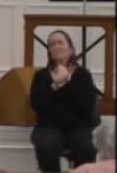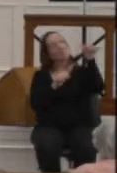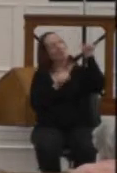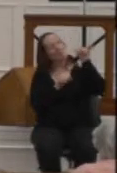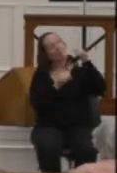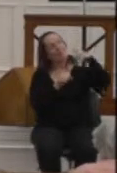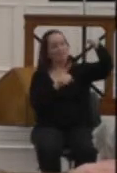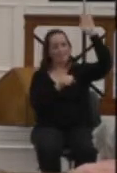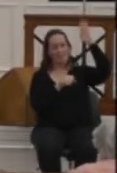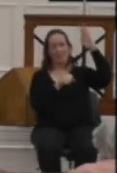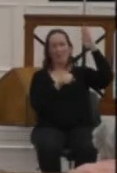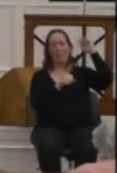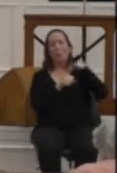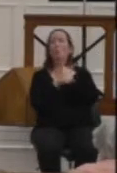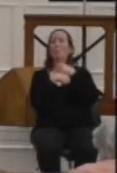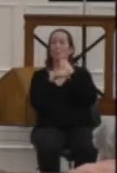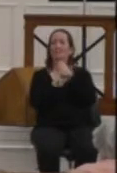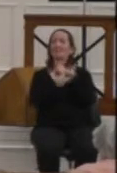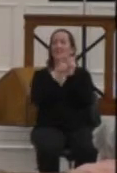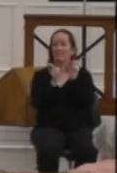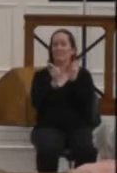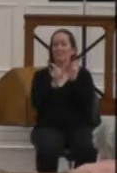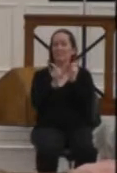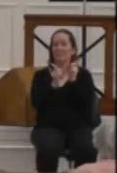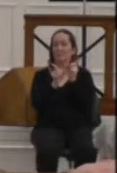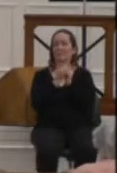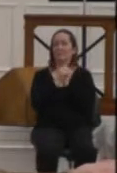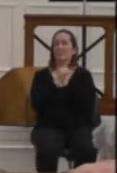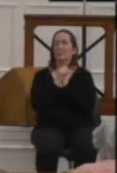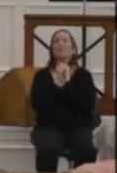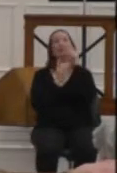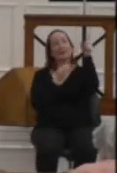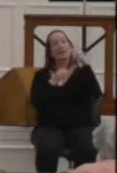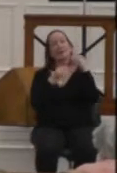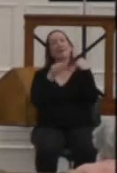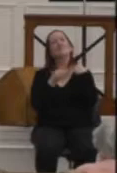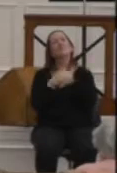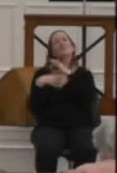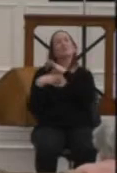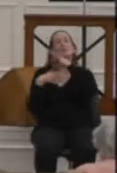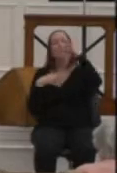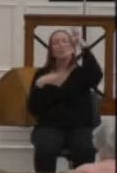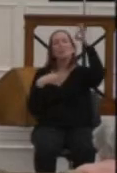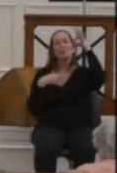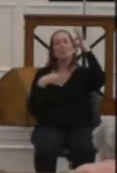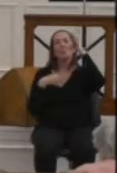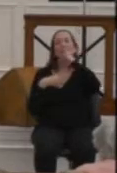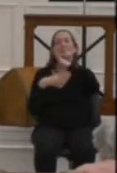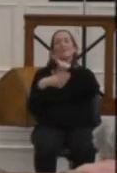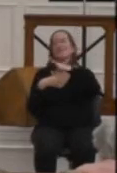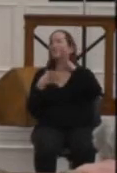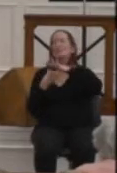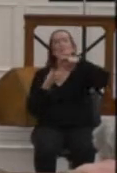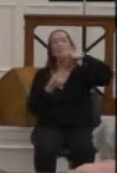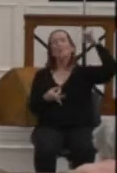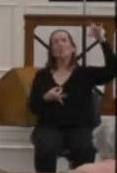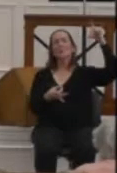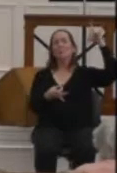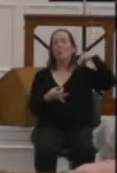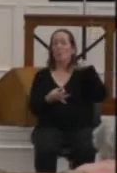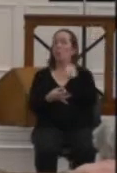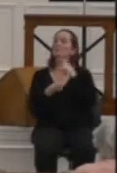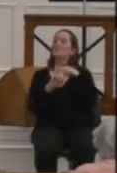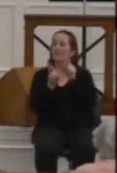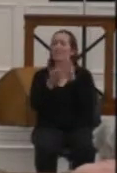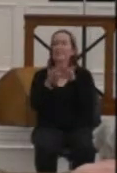We were made differently. See, he gave us souls and spirit. We're